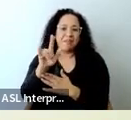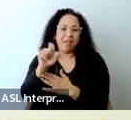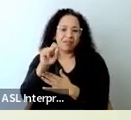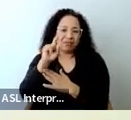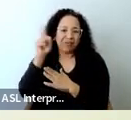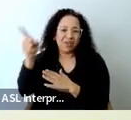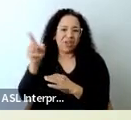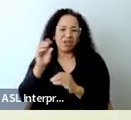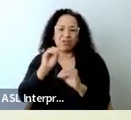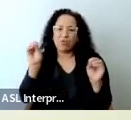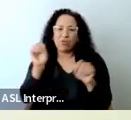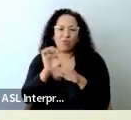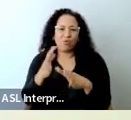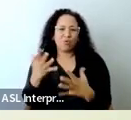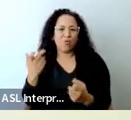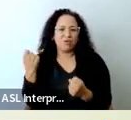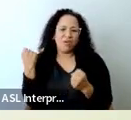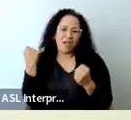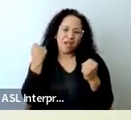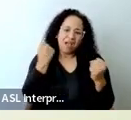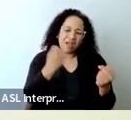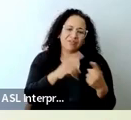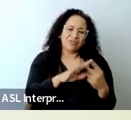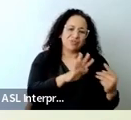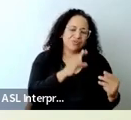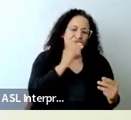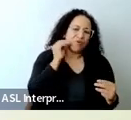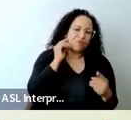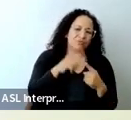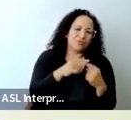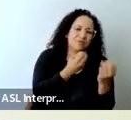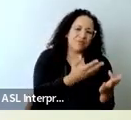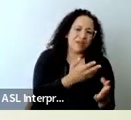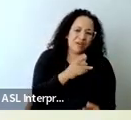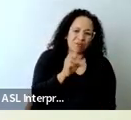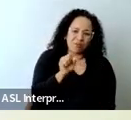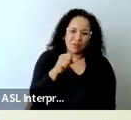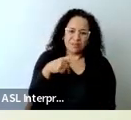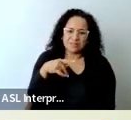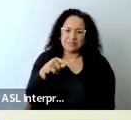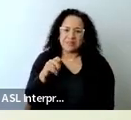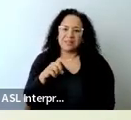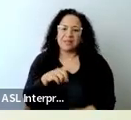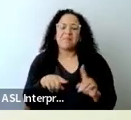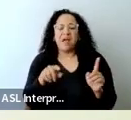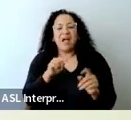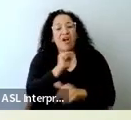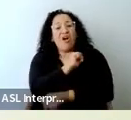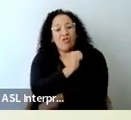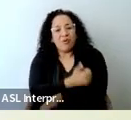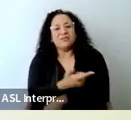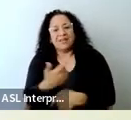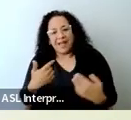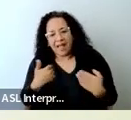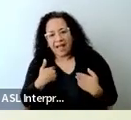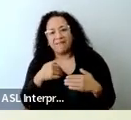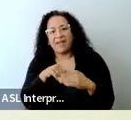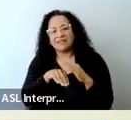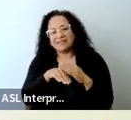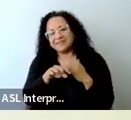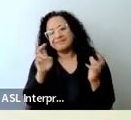workers wanted to drive to his house to provide the respite, but it was authorized. He had access to it in